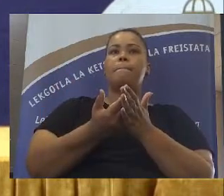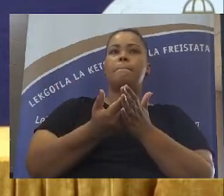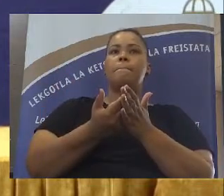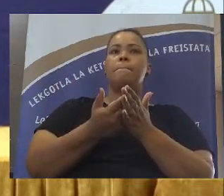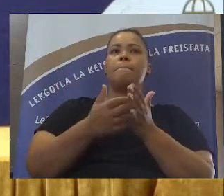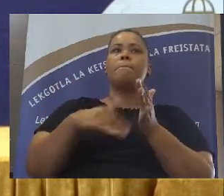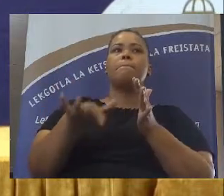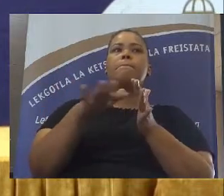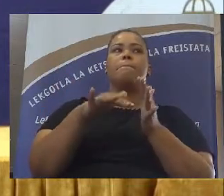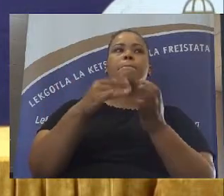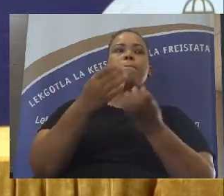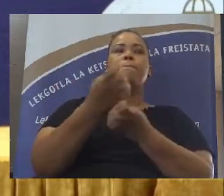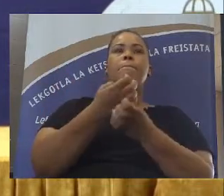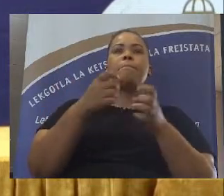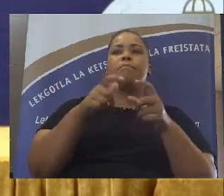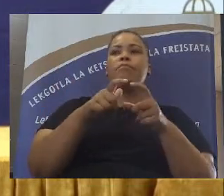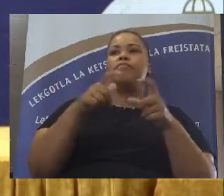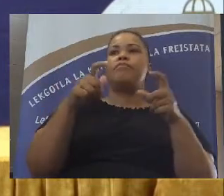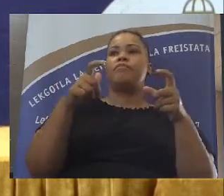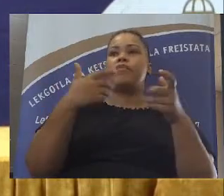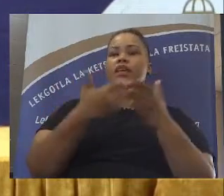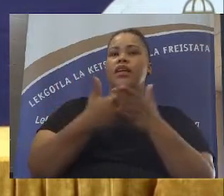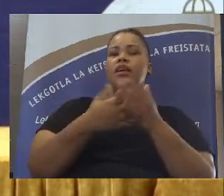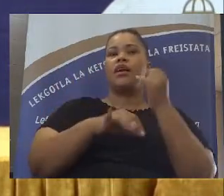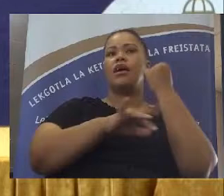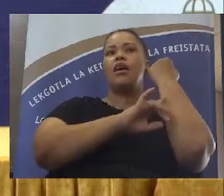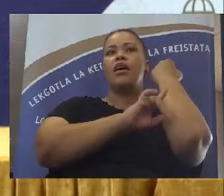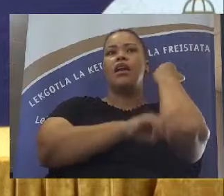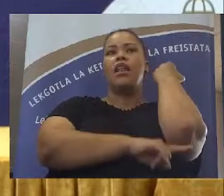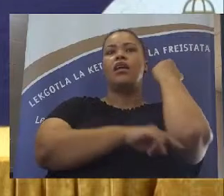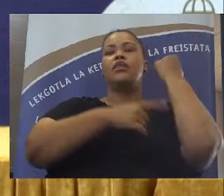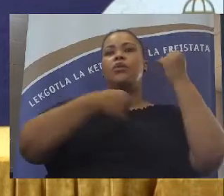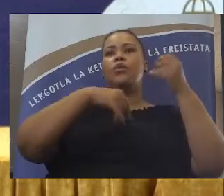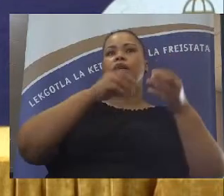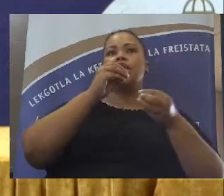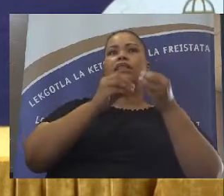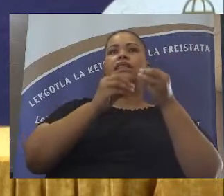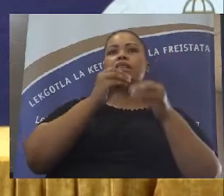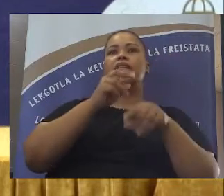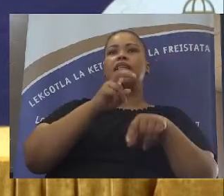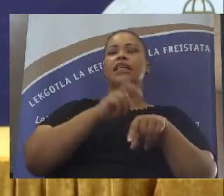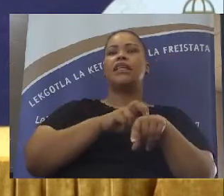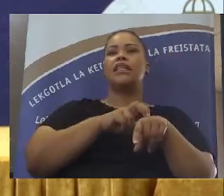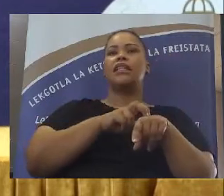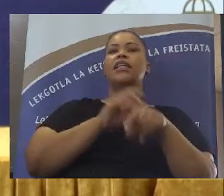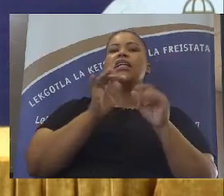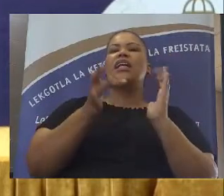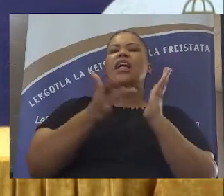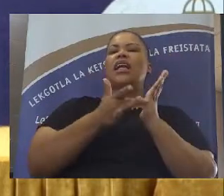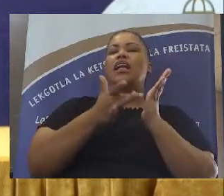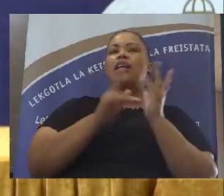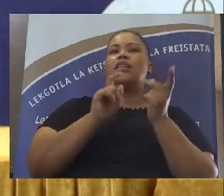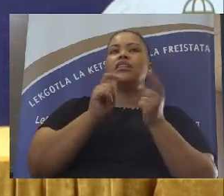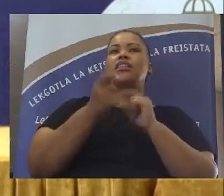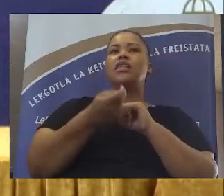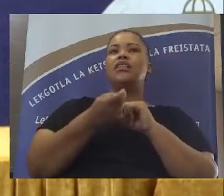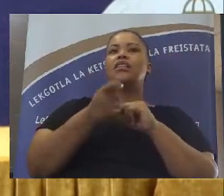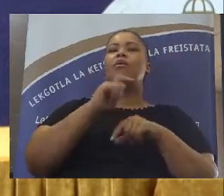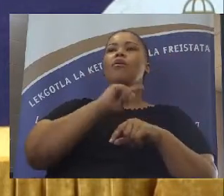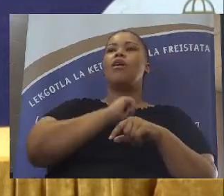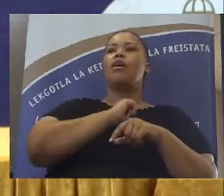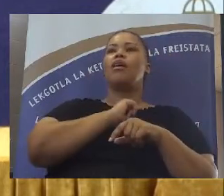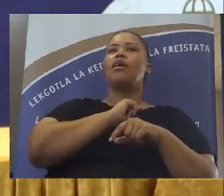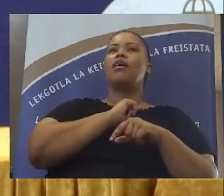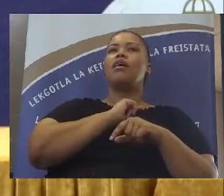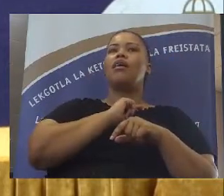to grow the economy. The last thing that we need to amend, that is just a technical amendment, because there's a